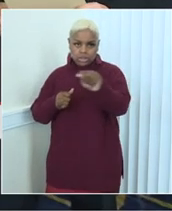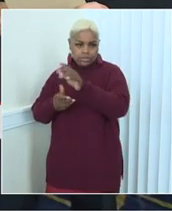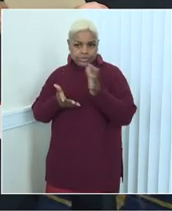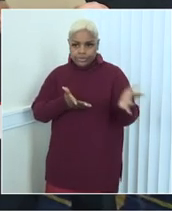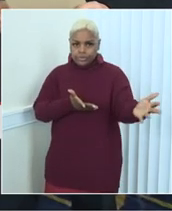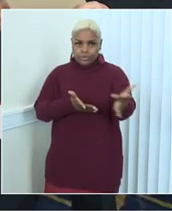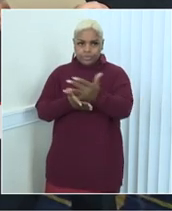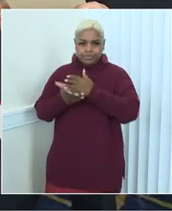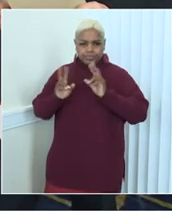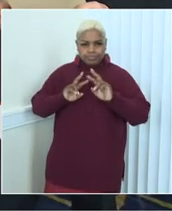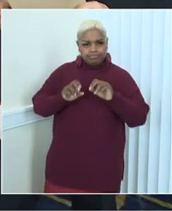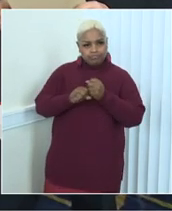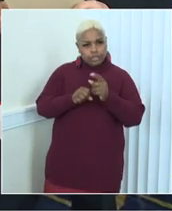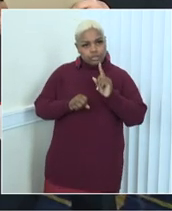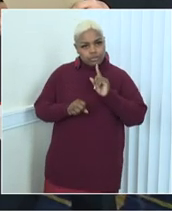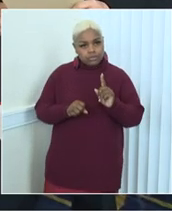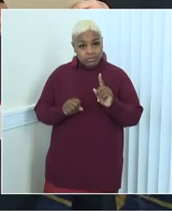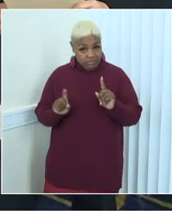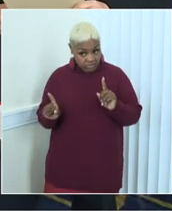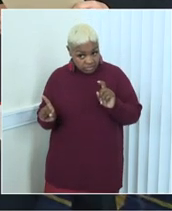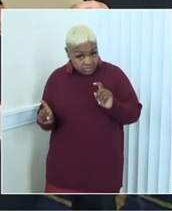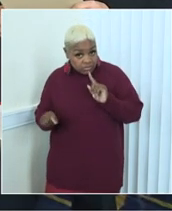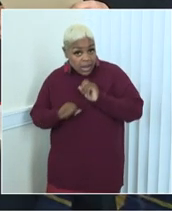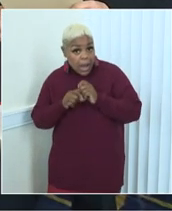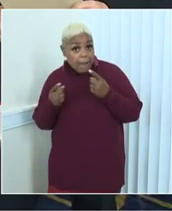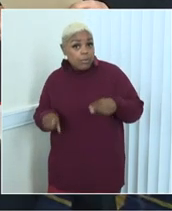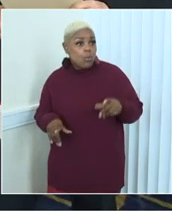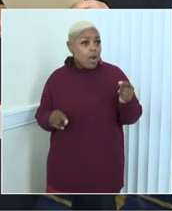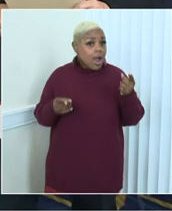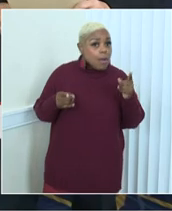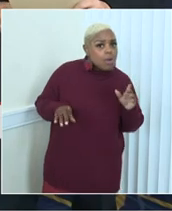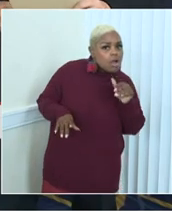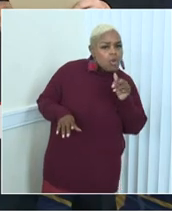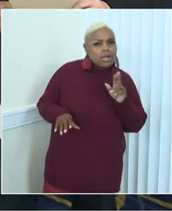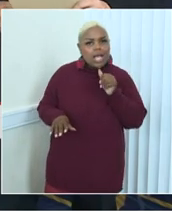not it's credible or not credible. And I think I've said before